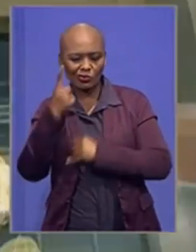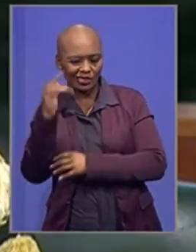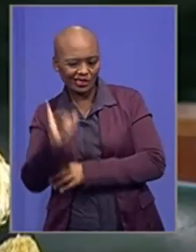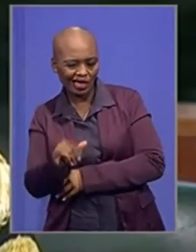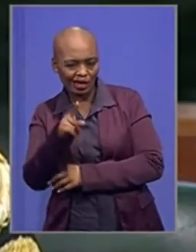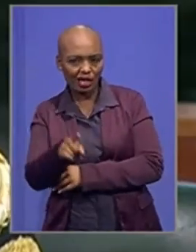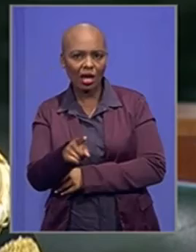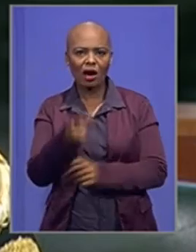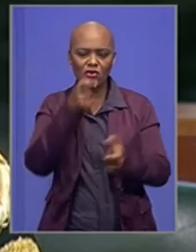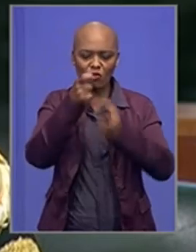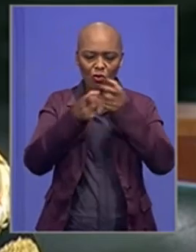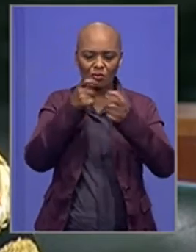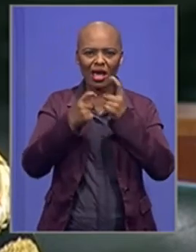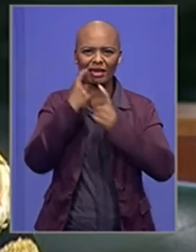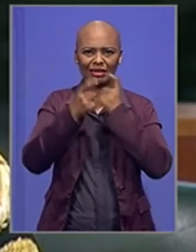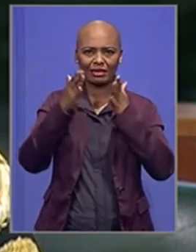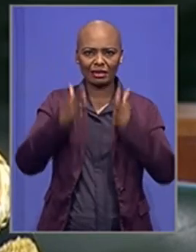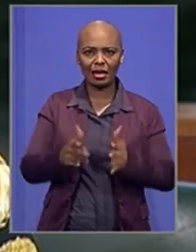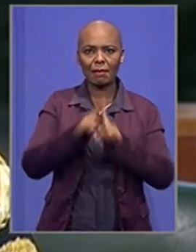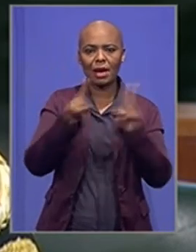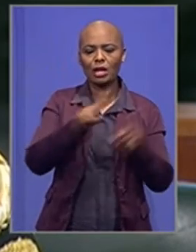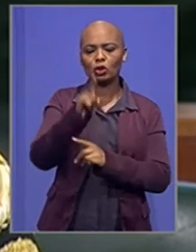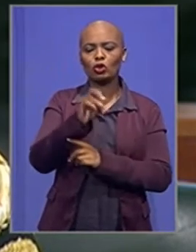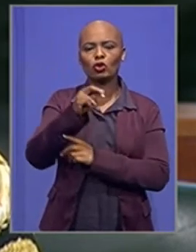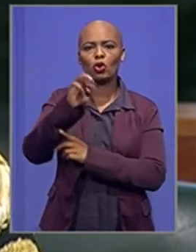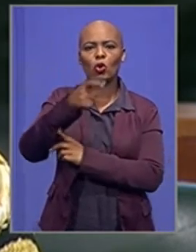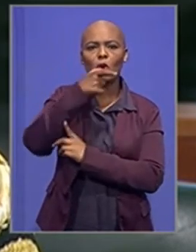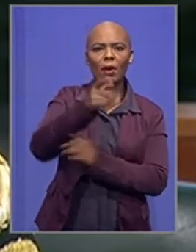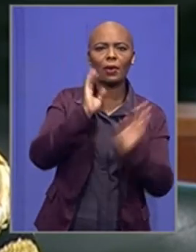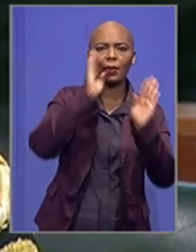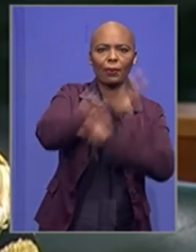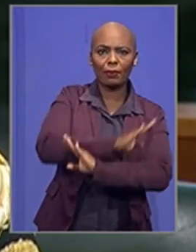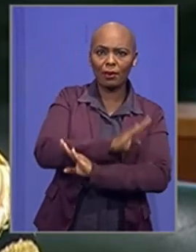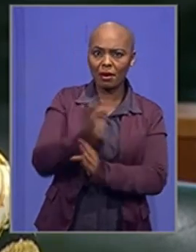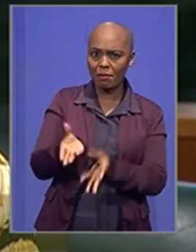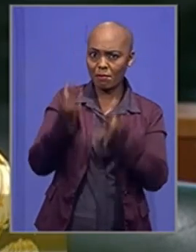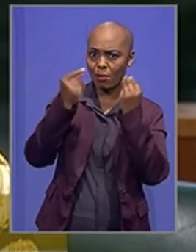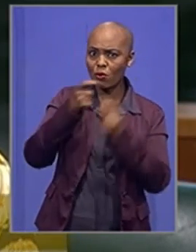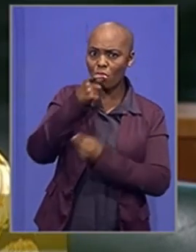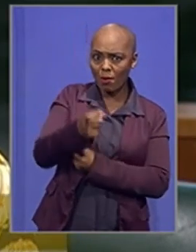Zondo yona ga ya kgona go tshwaela gore a ba amogetse ngongorego ya mofuta ono kgotsa nnyaa.